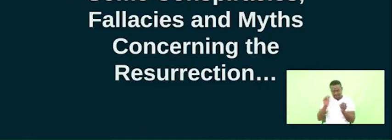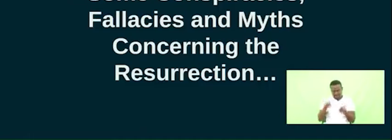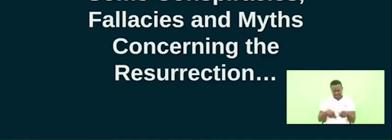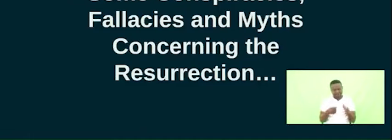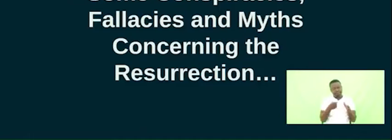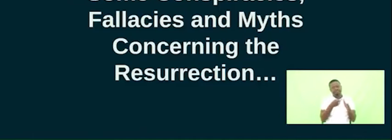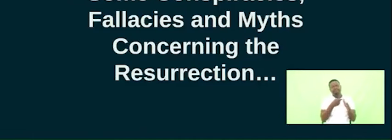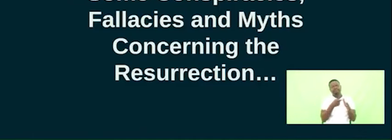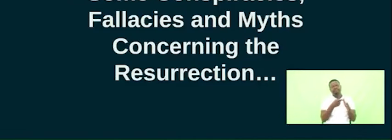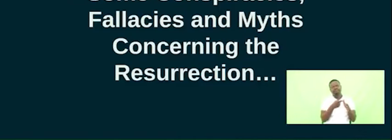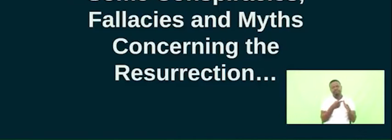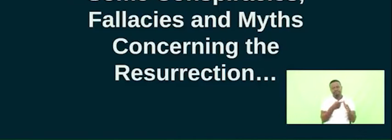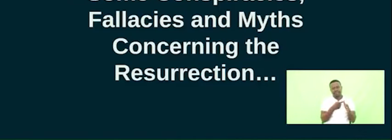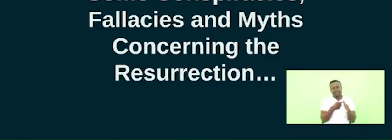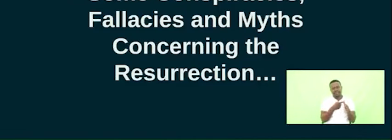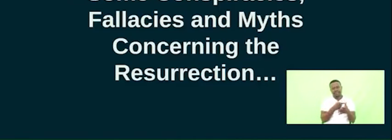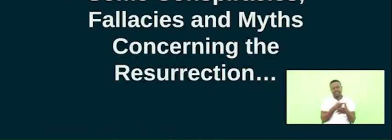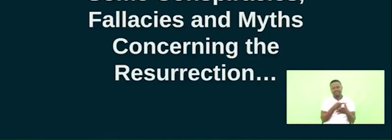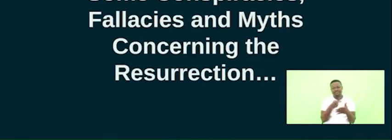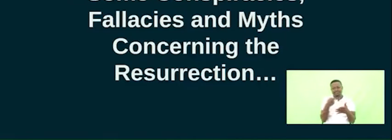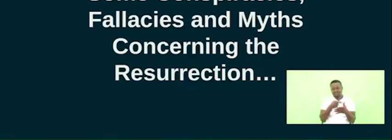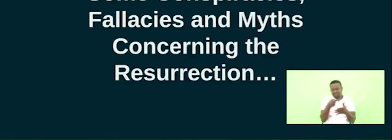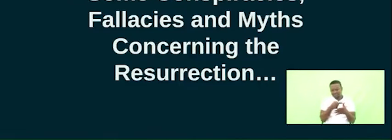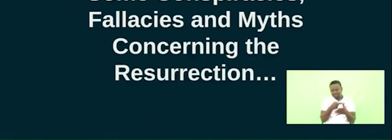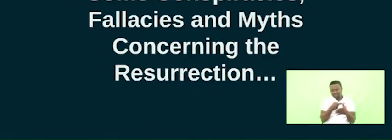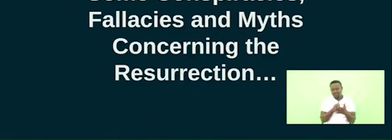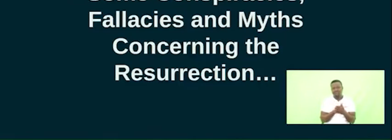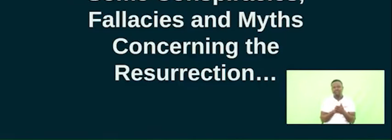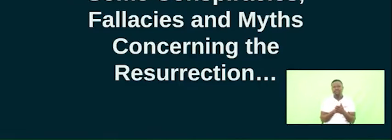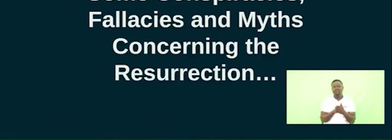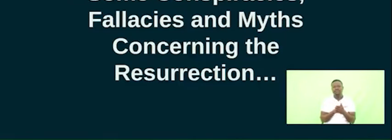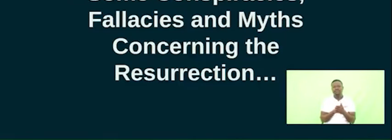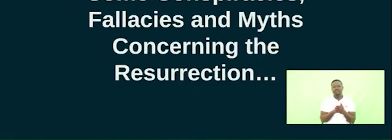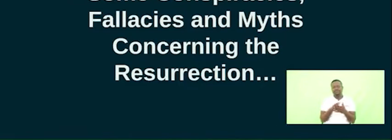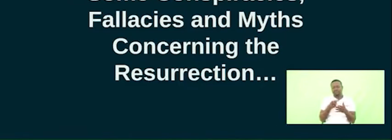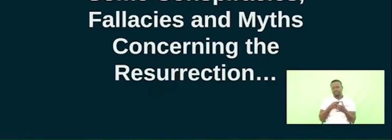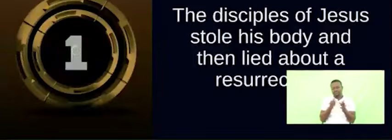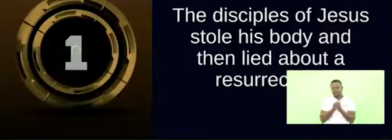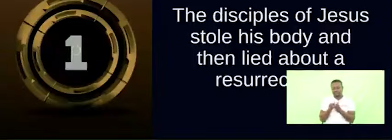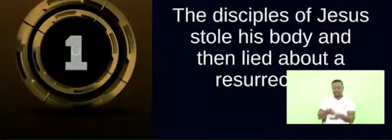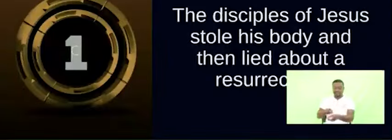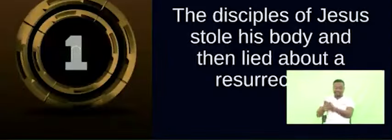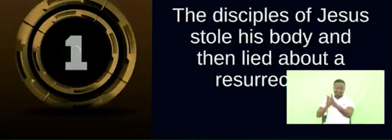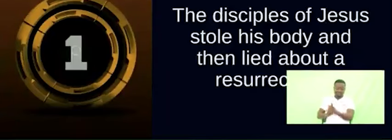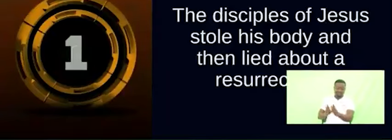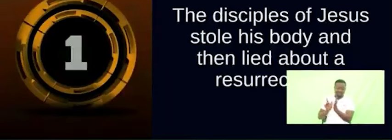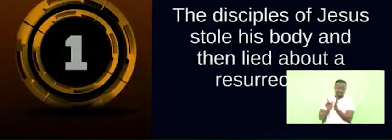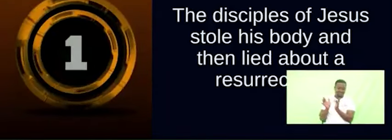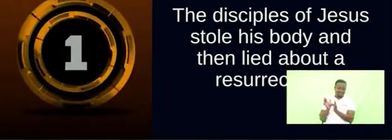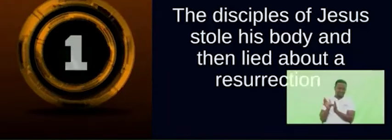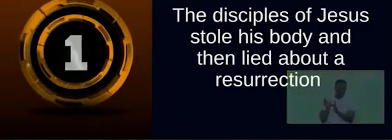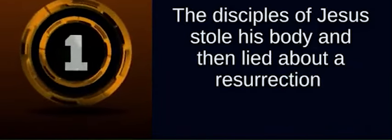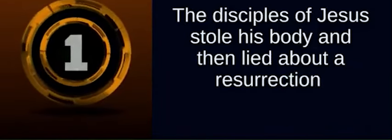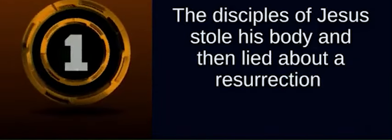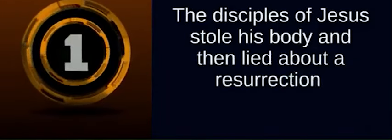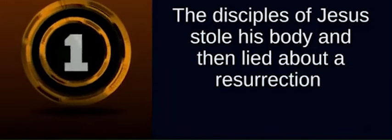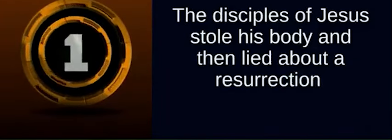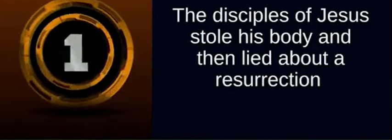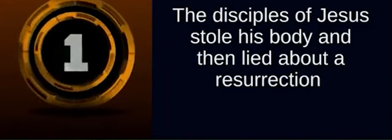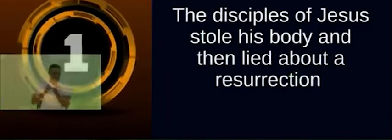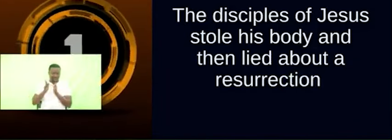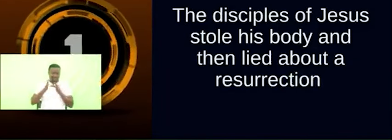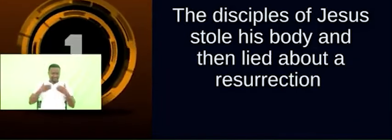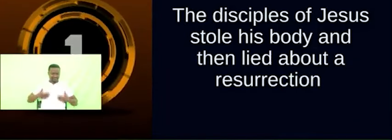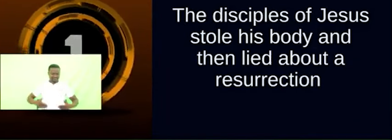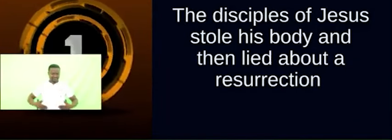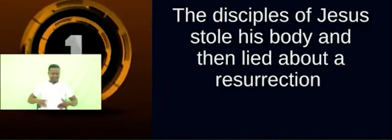Number one, the main one, that the disciples of Jesus stole his body